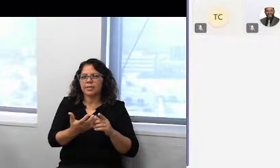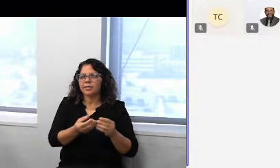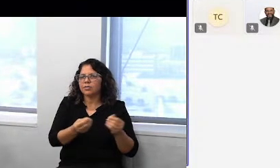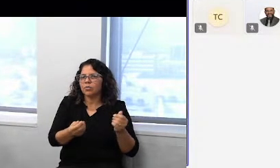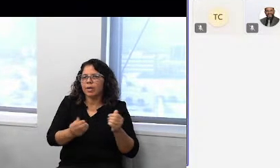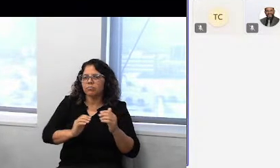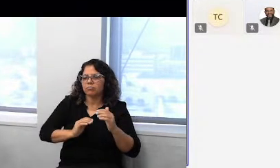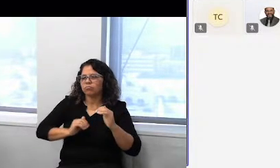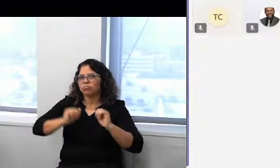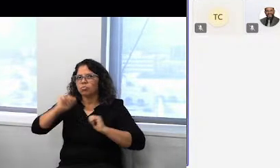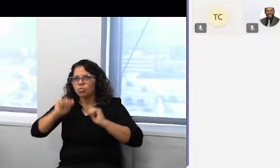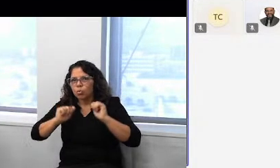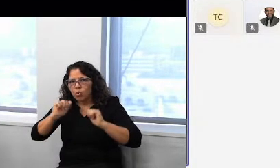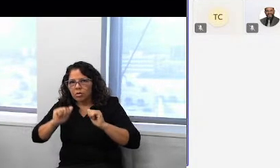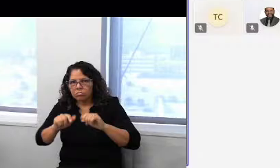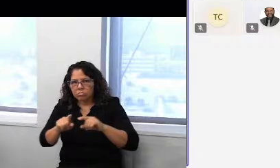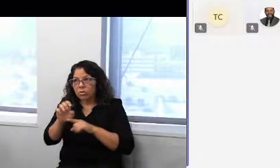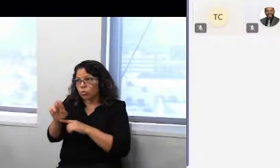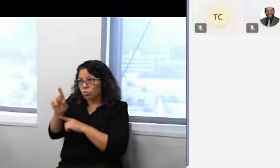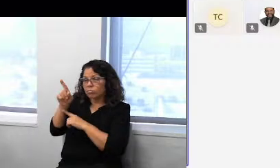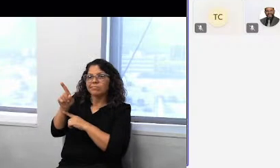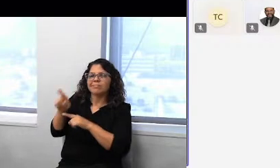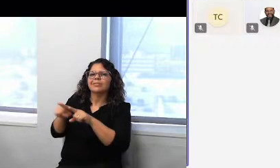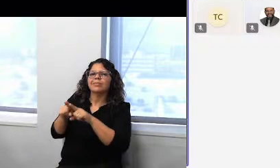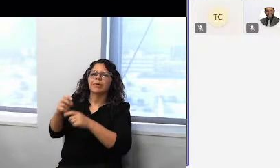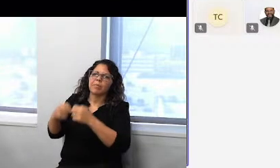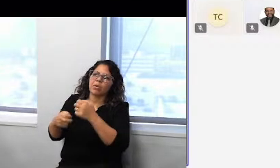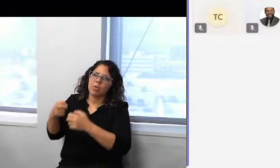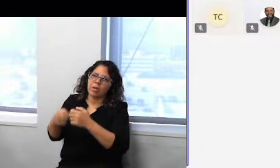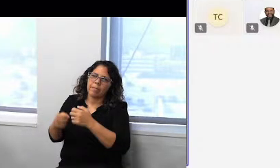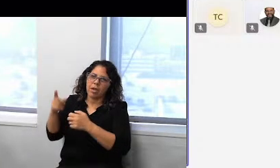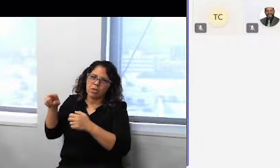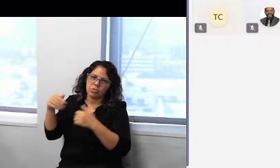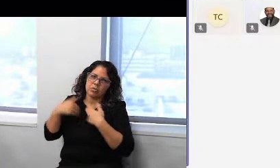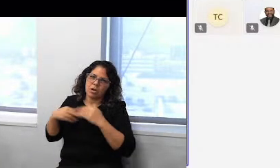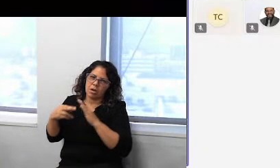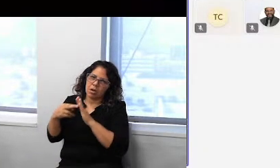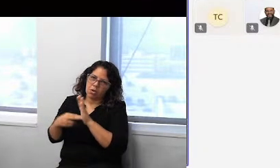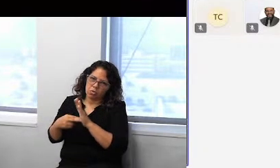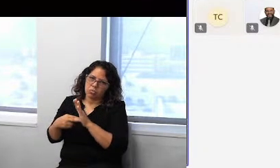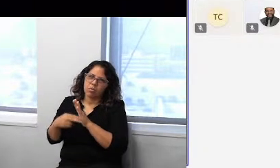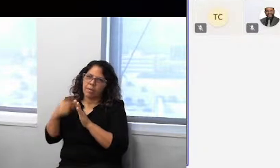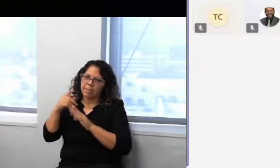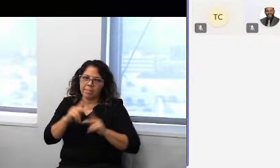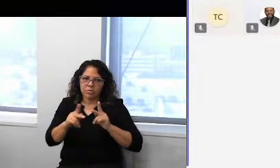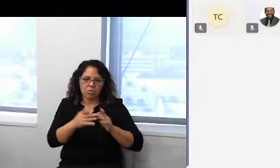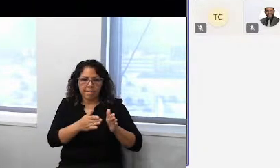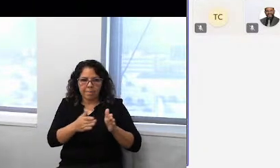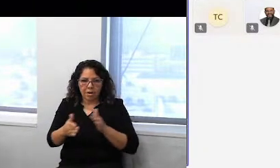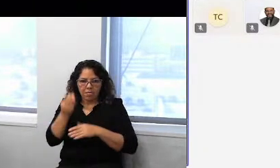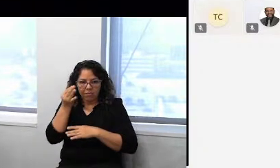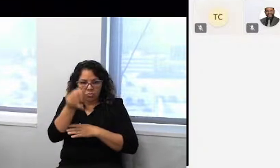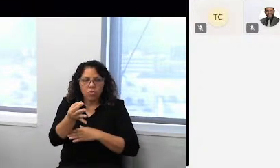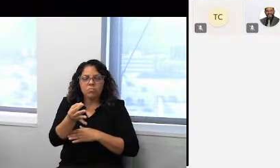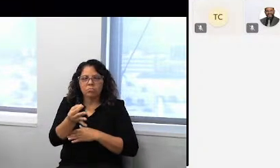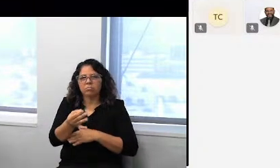far off in the future for which they have to do some kind of planning. That is correct. All right. Thank you.